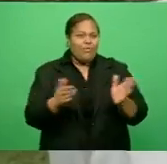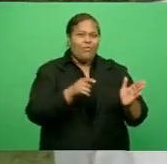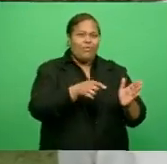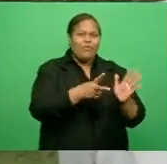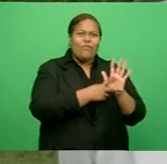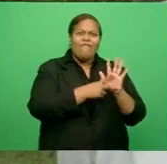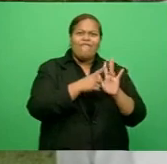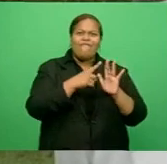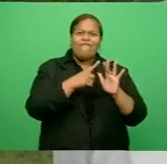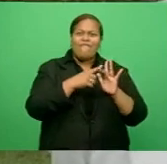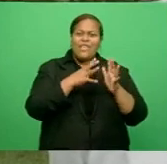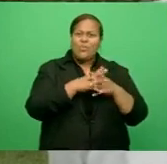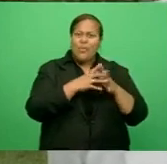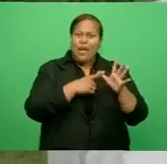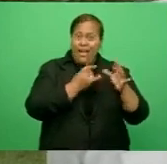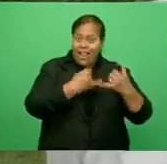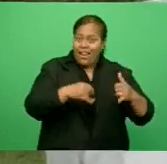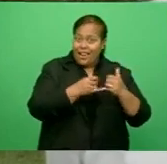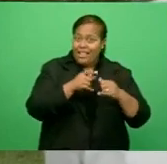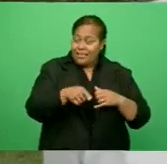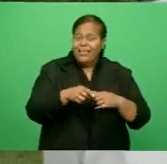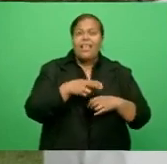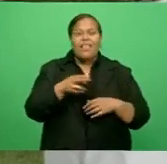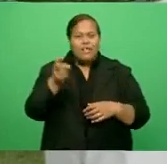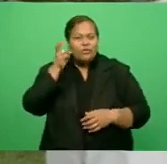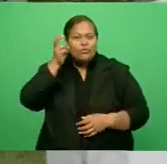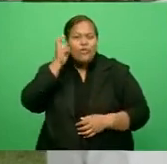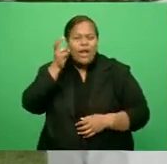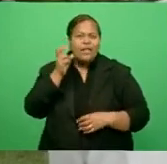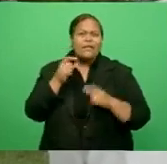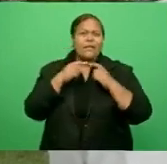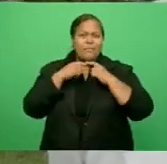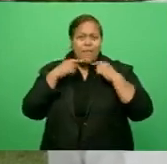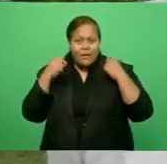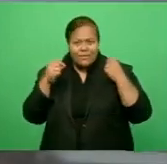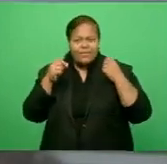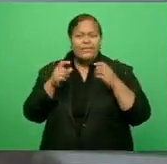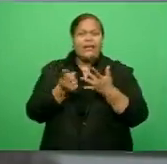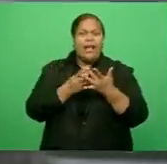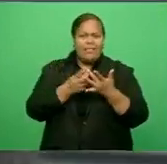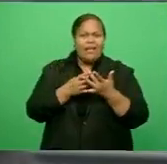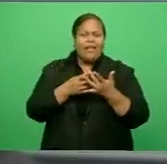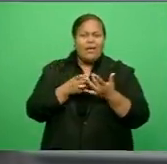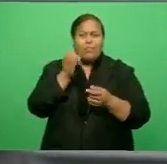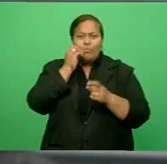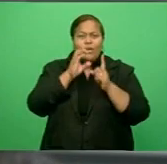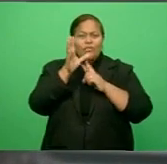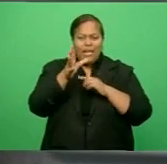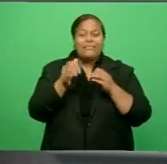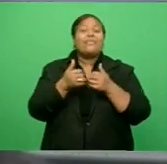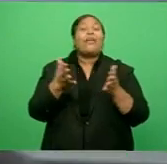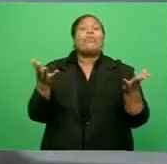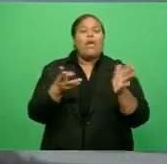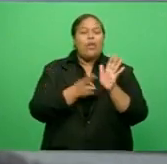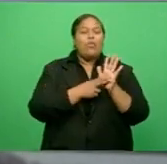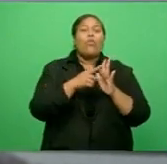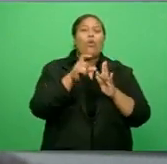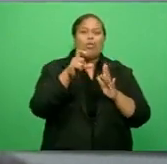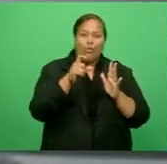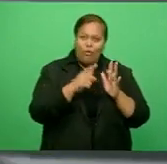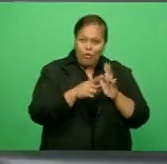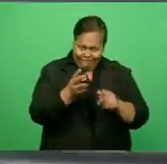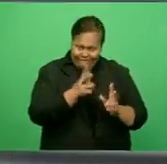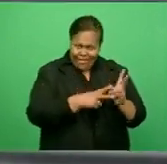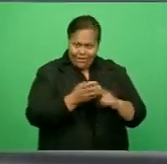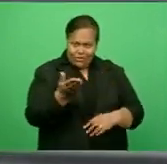Additionally, training for pastors and lay preachers first started in Northo. Reverend Kinichochi Serutoki, who is serving